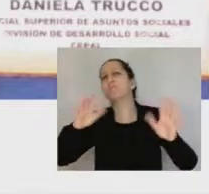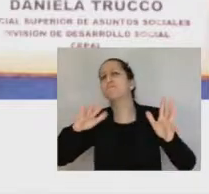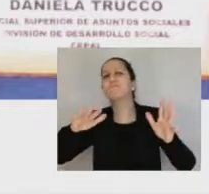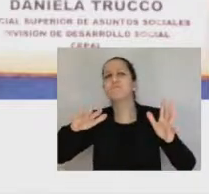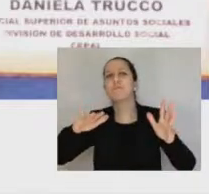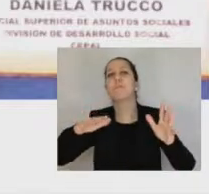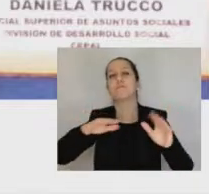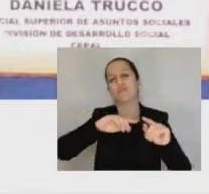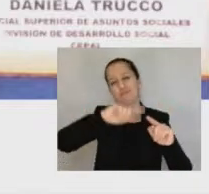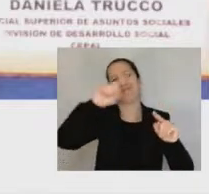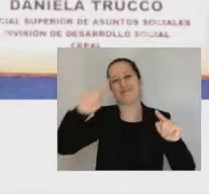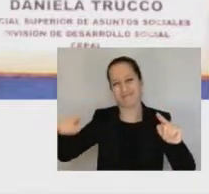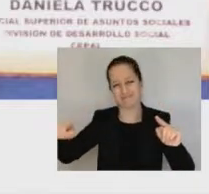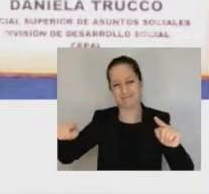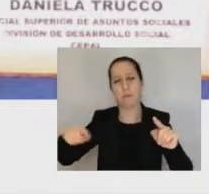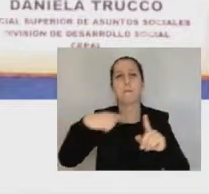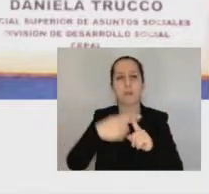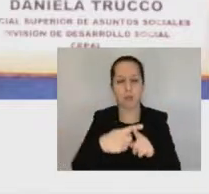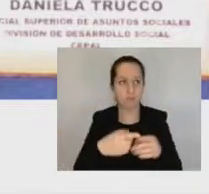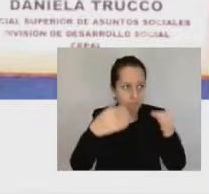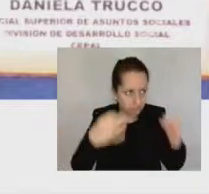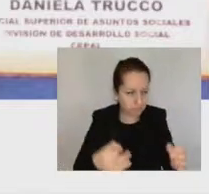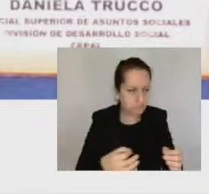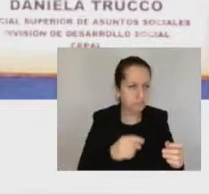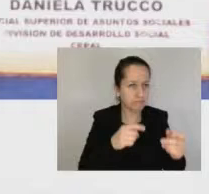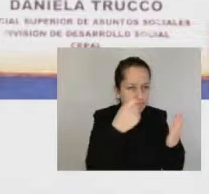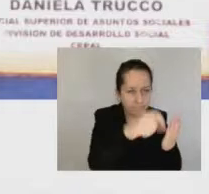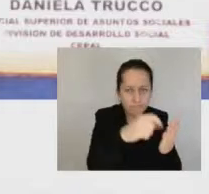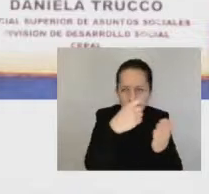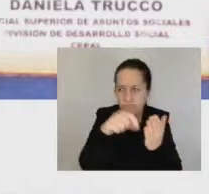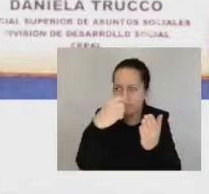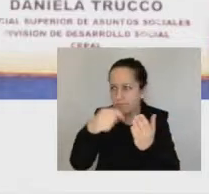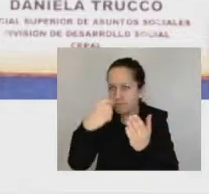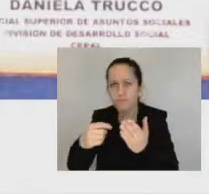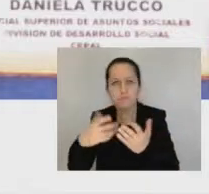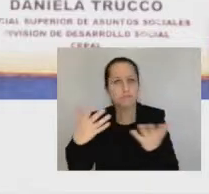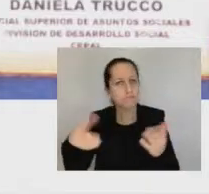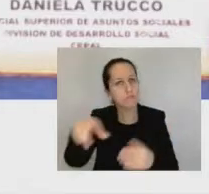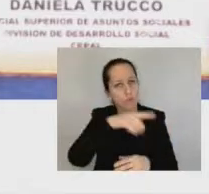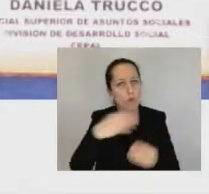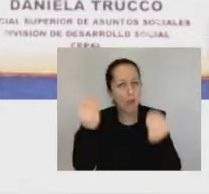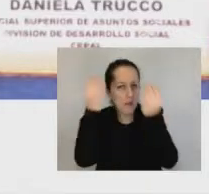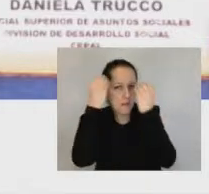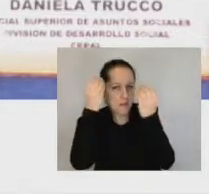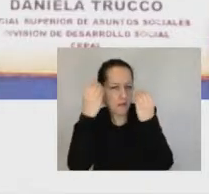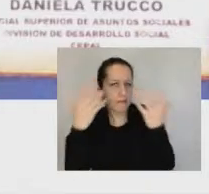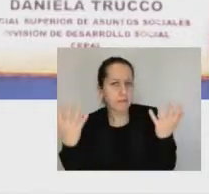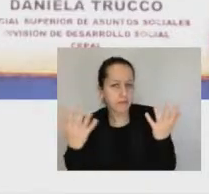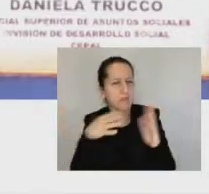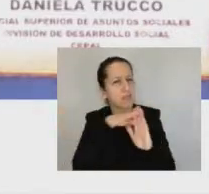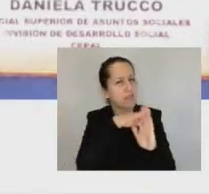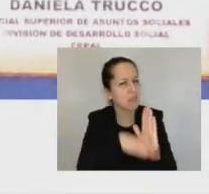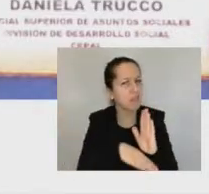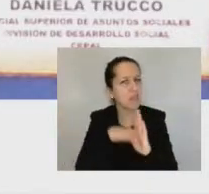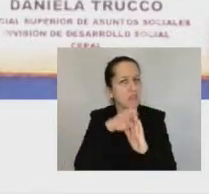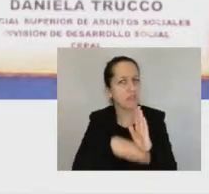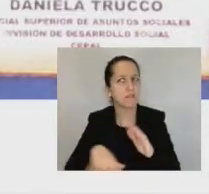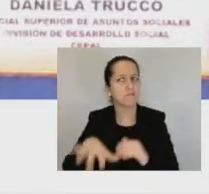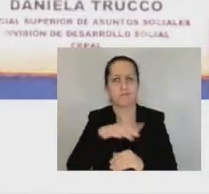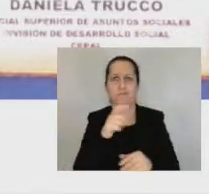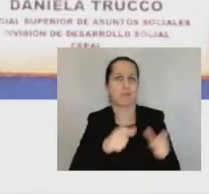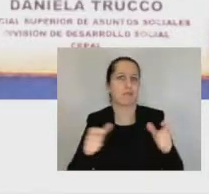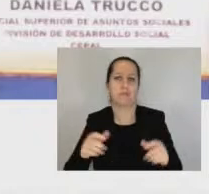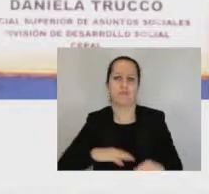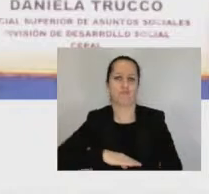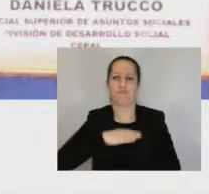outcome, but also having a more realistic measurement of to see